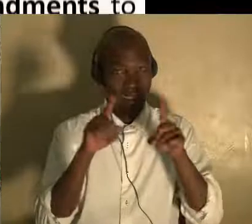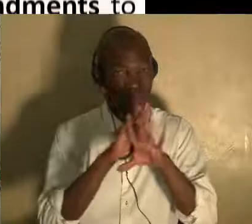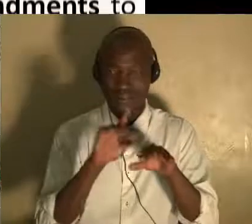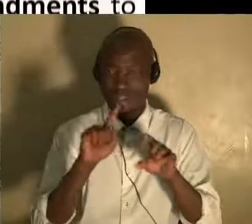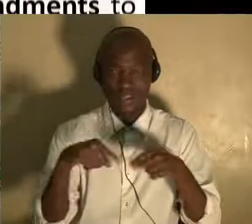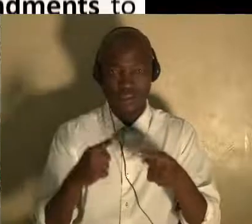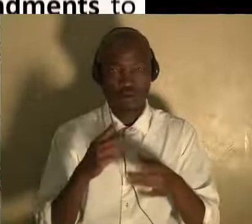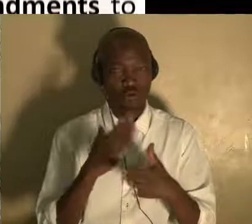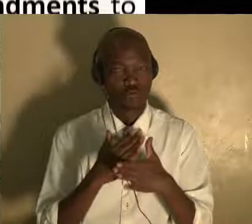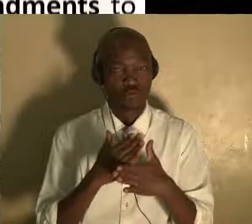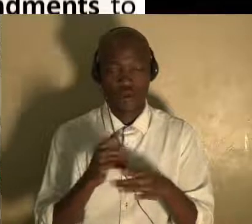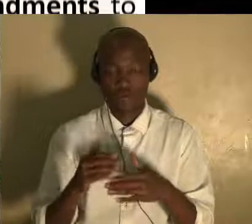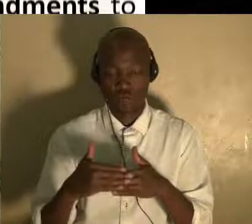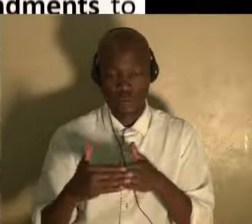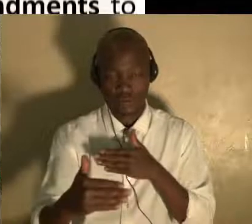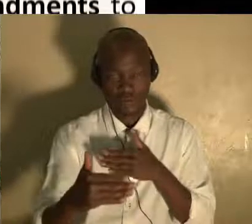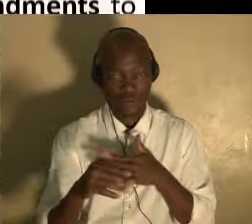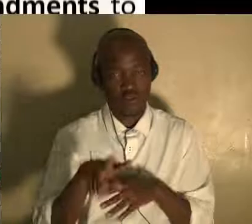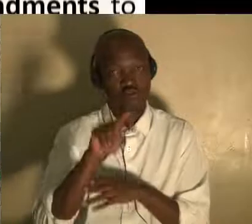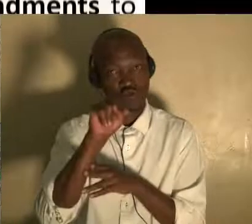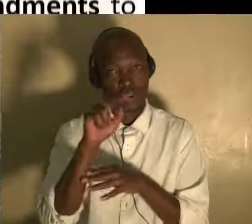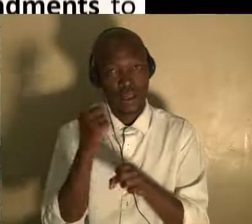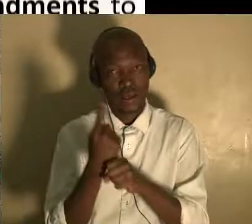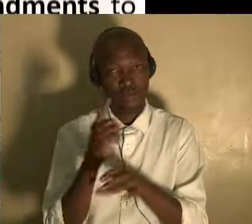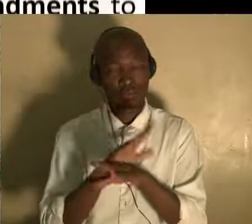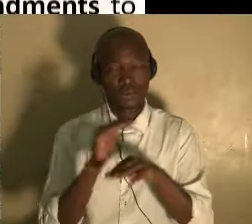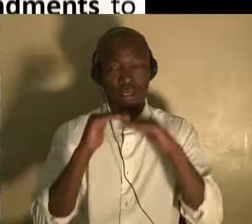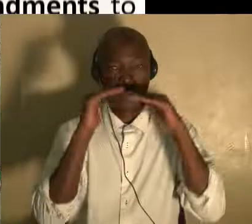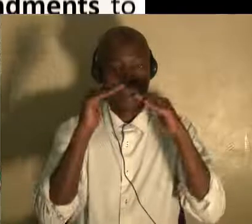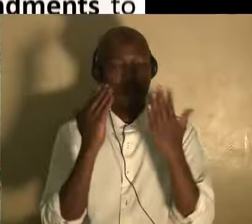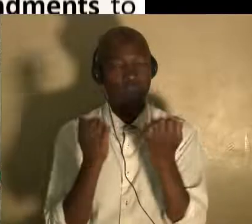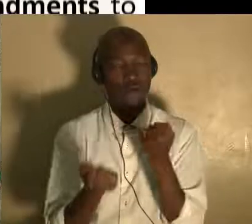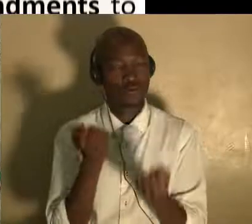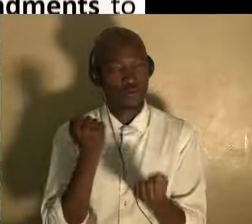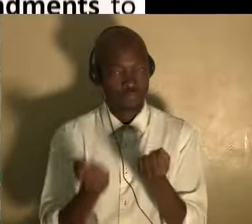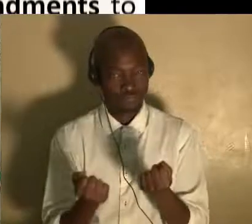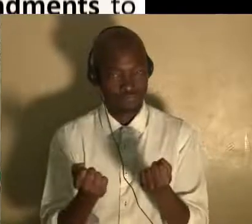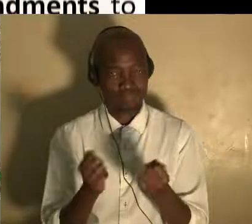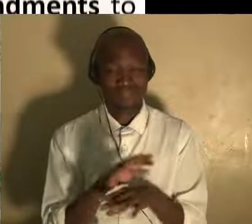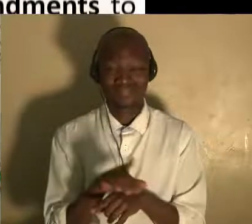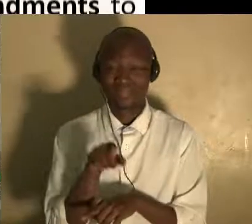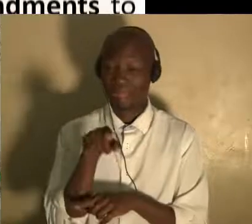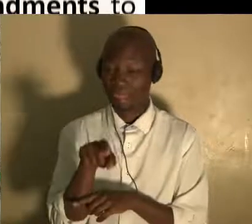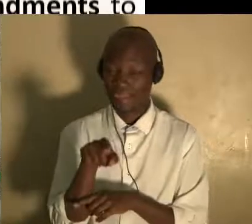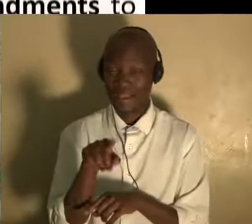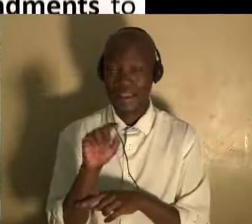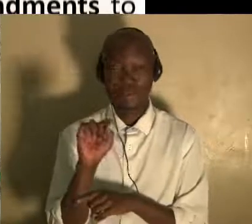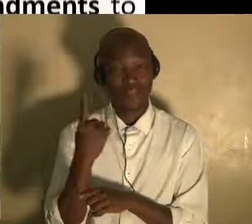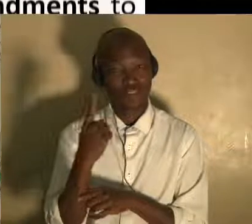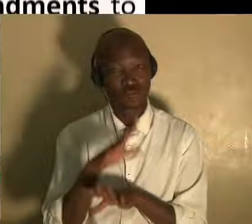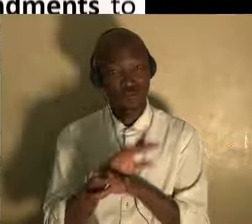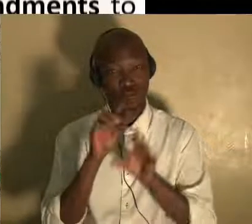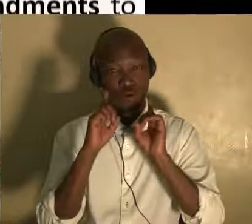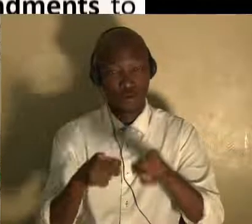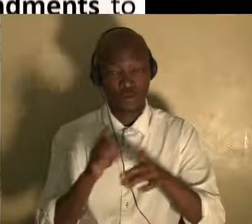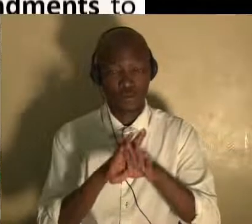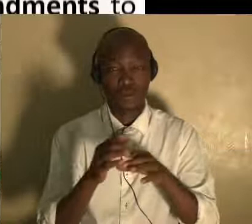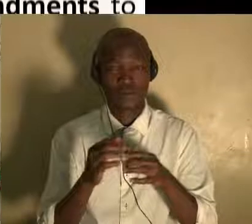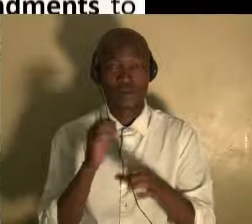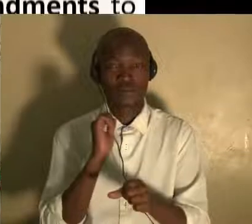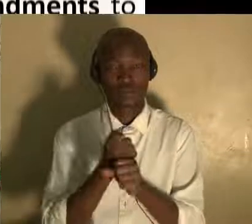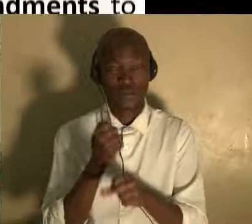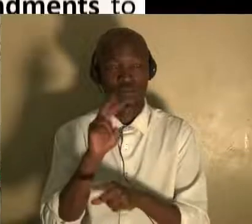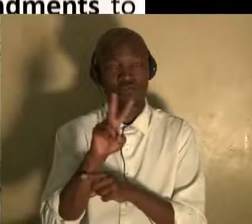the duration of the North Gauteng High Court order. And noting that this initial order was issued in 2017, so